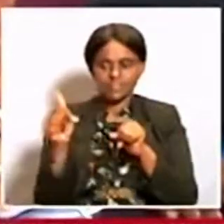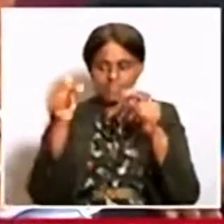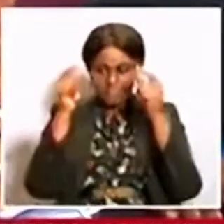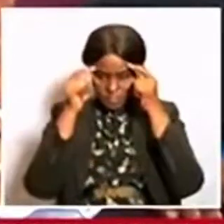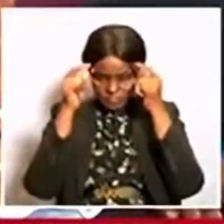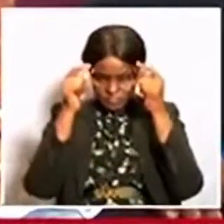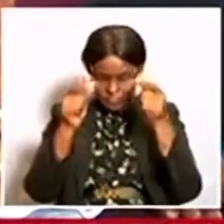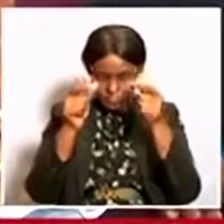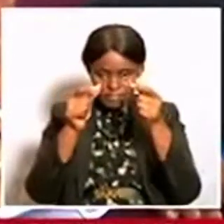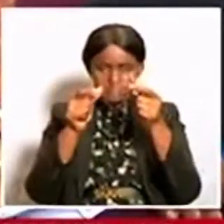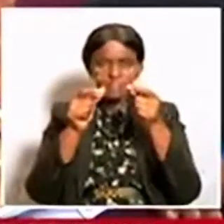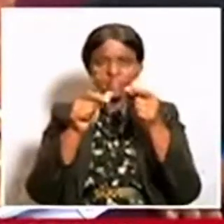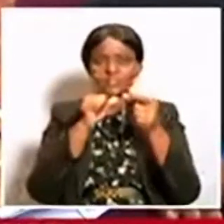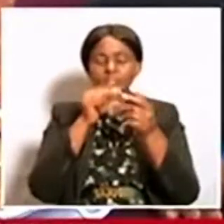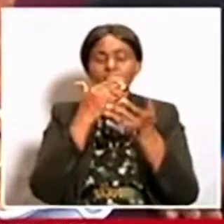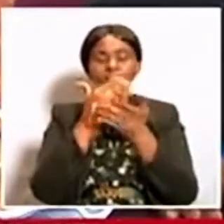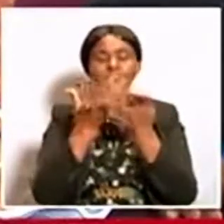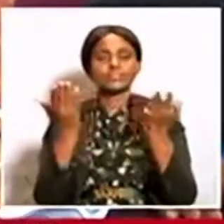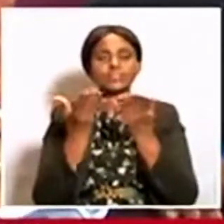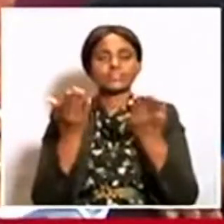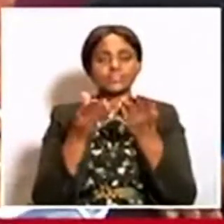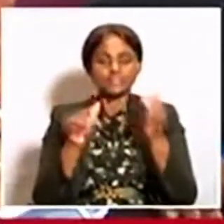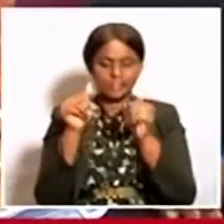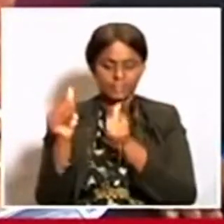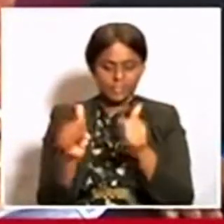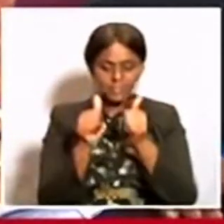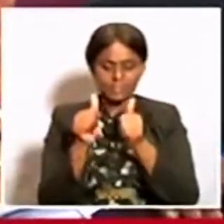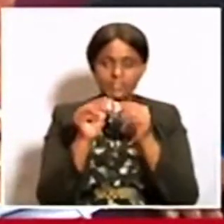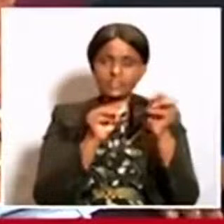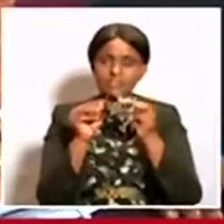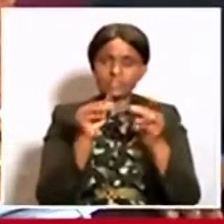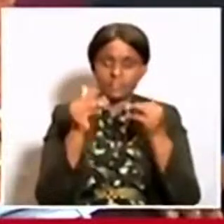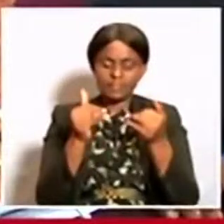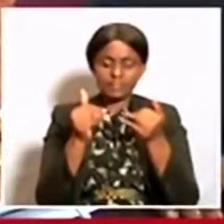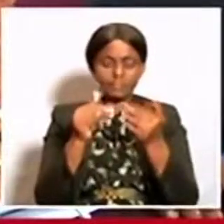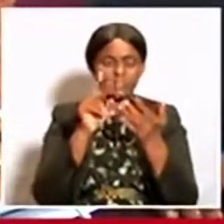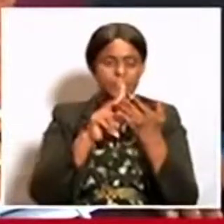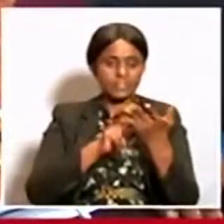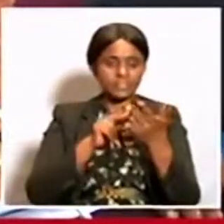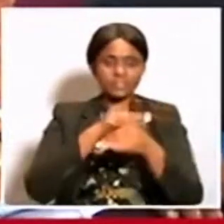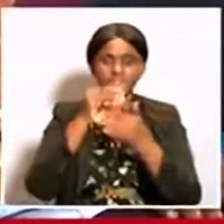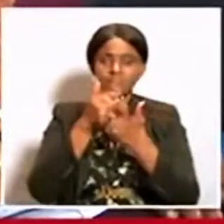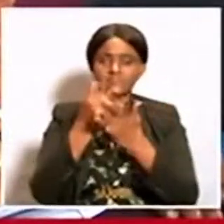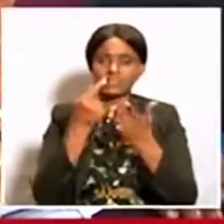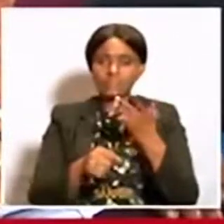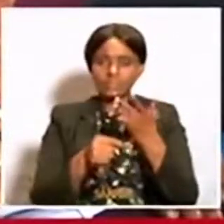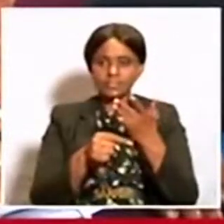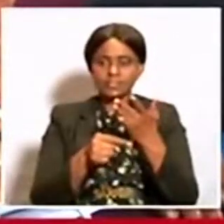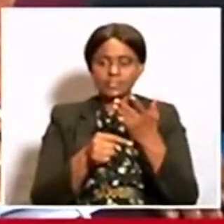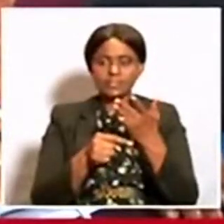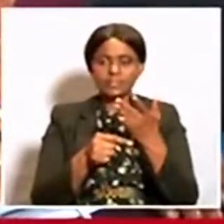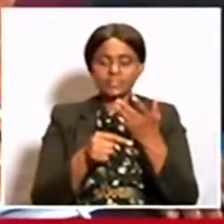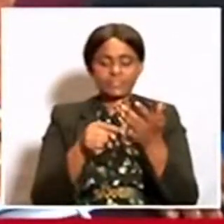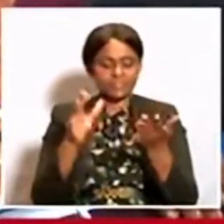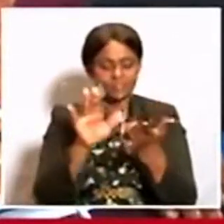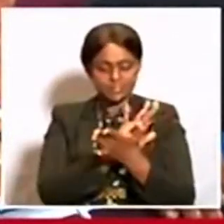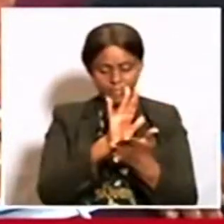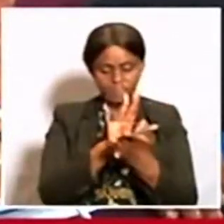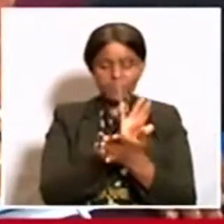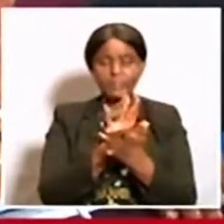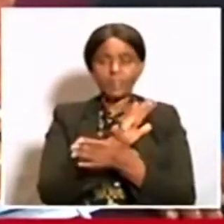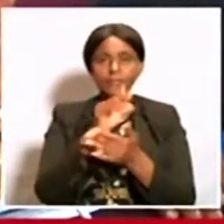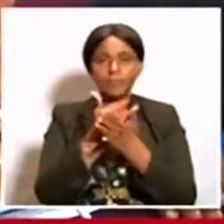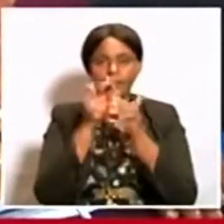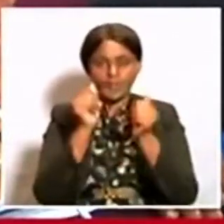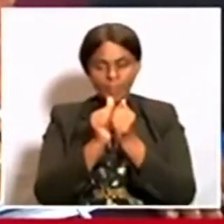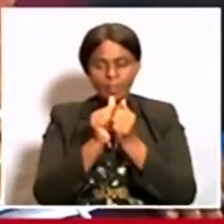not done properly, Chair. Action taken, management wishes to report that all the solicitation of documents, with